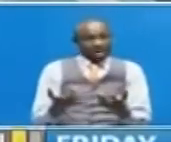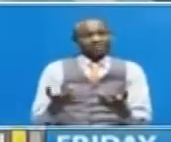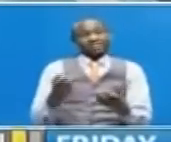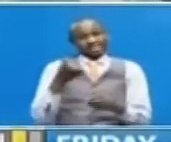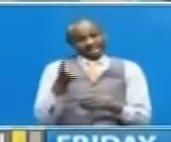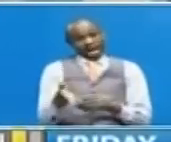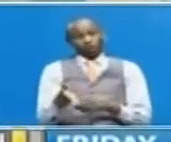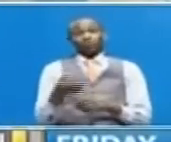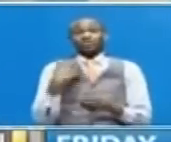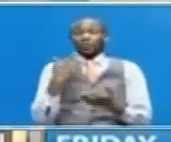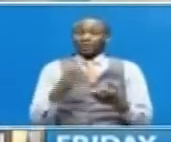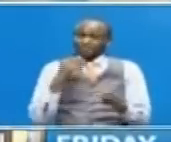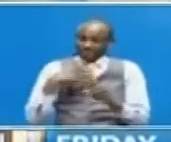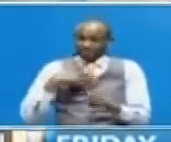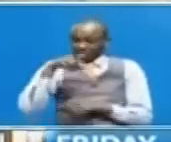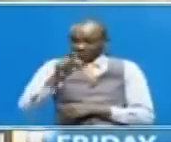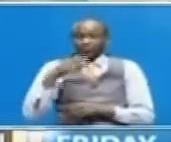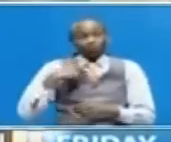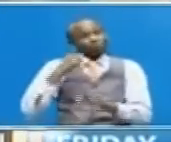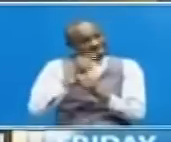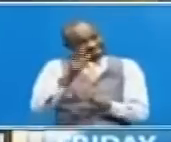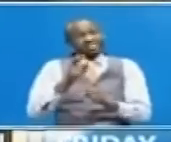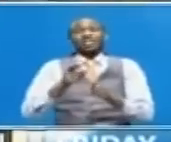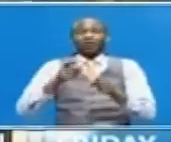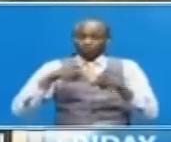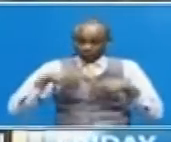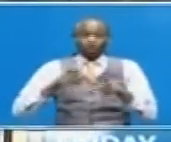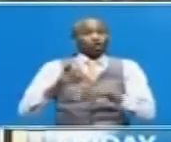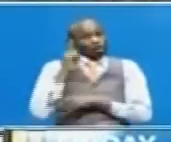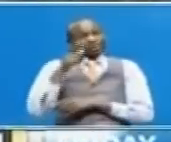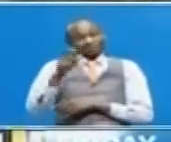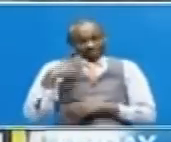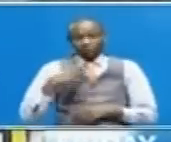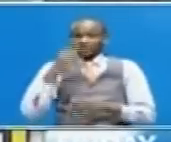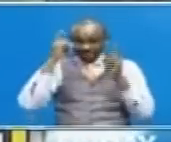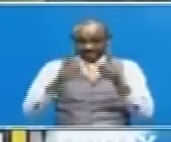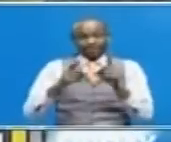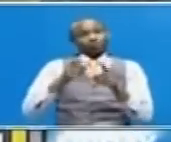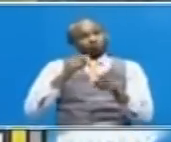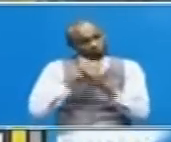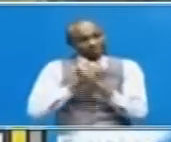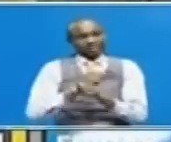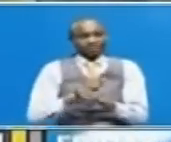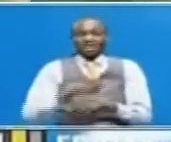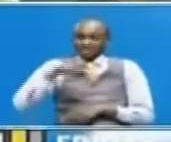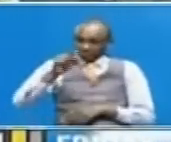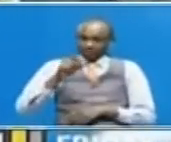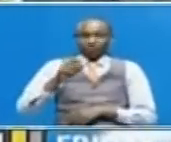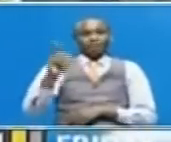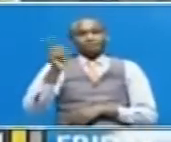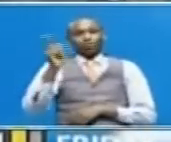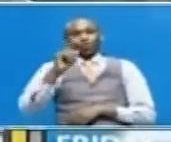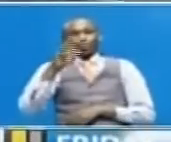become that now beverage makers are starting to take charge of the matter. Africa Spirit Limited, the maker of Bluemoon